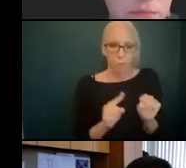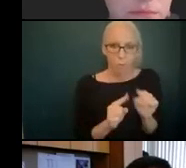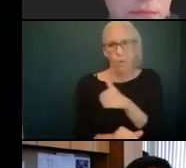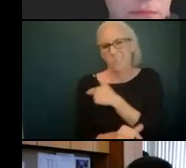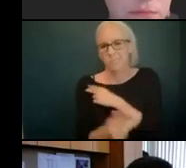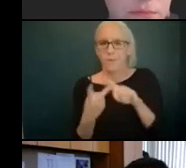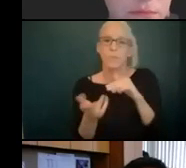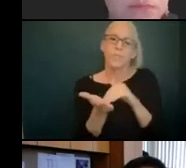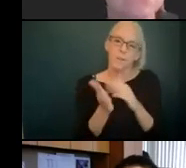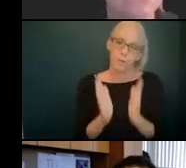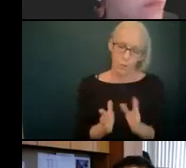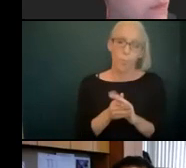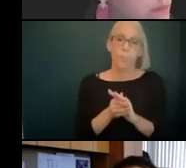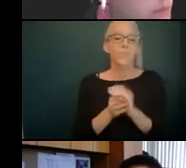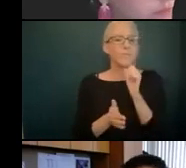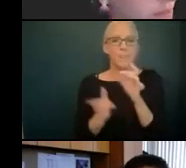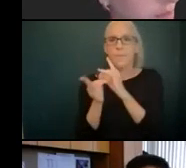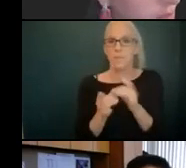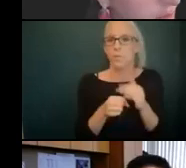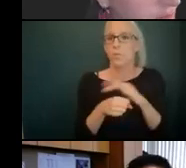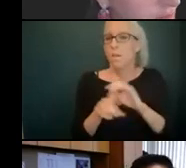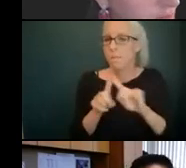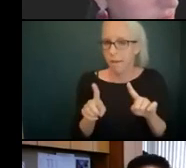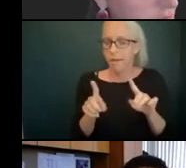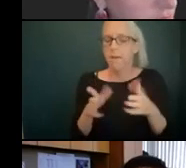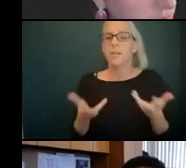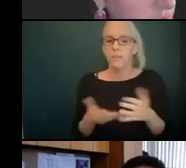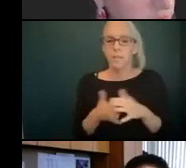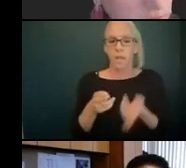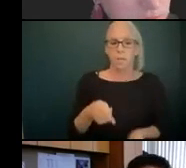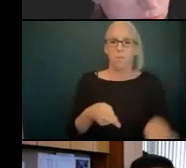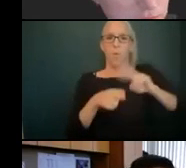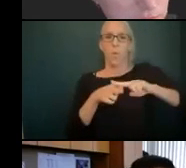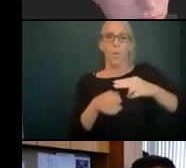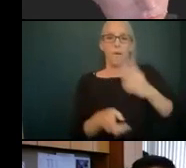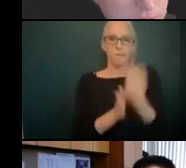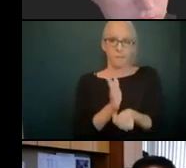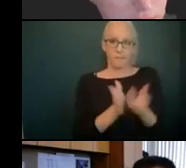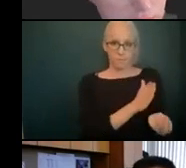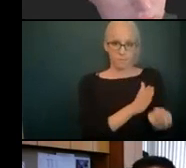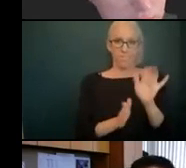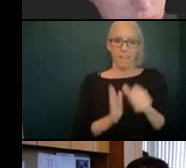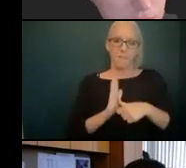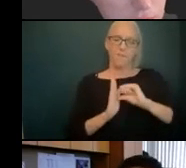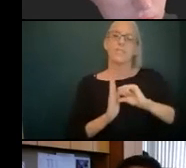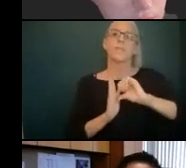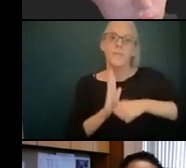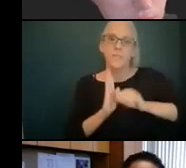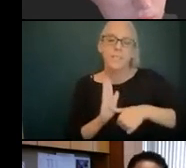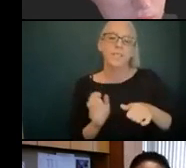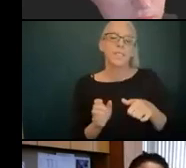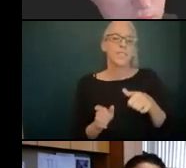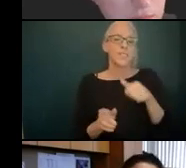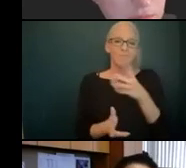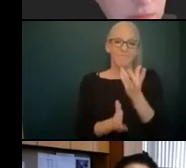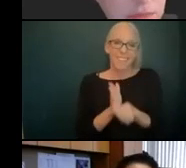things associated with COVID that also led to the sharp increase in deaths, which again emphasizes the pandemic. It wasn't just COVID, it was for many